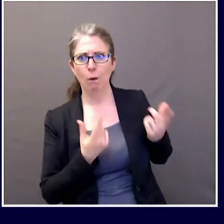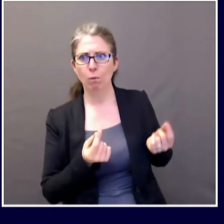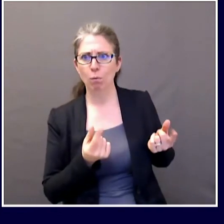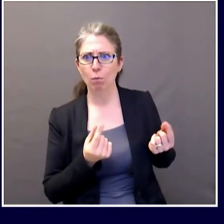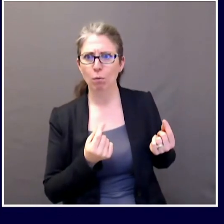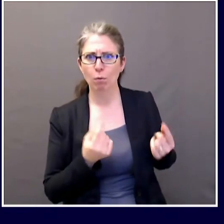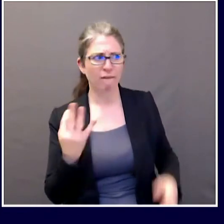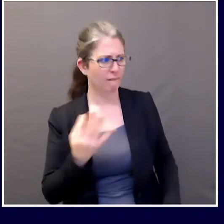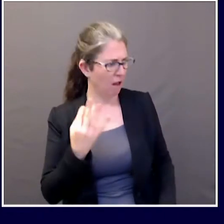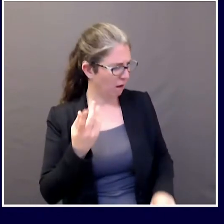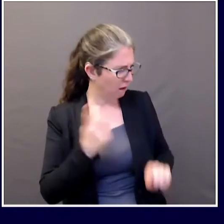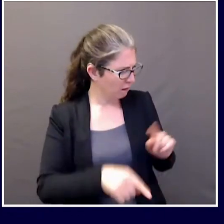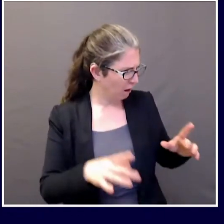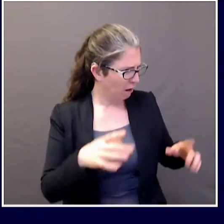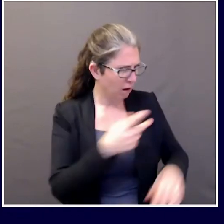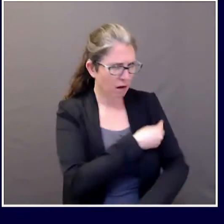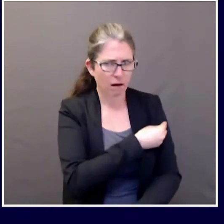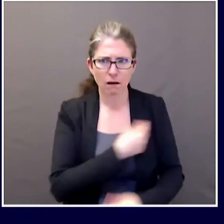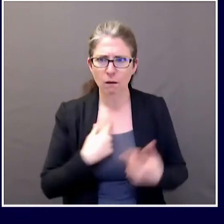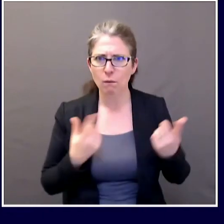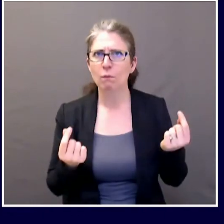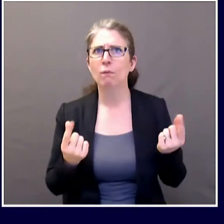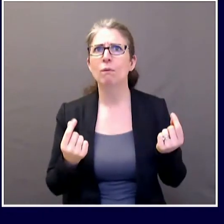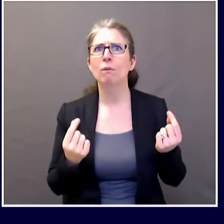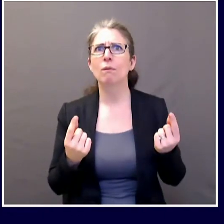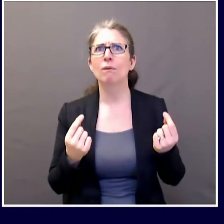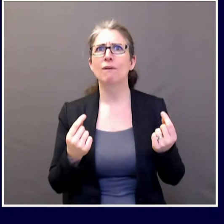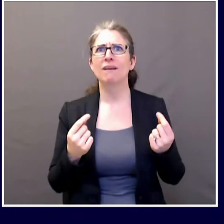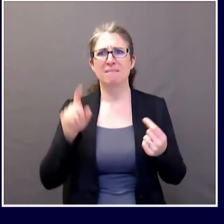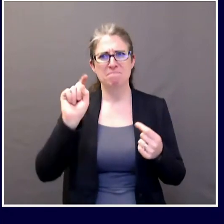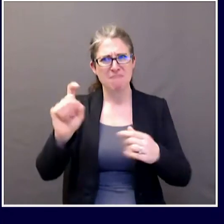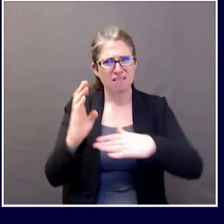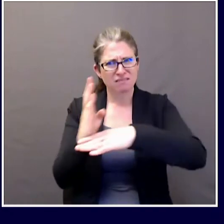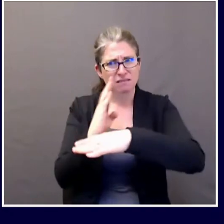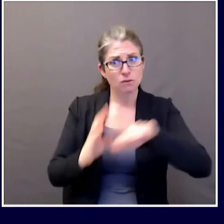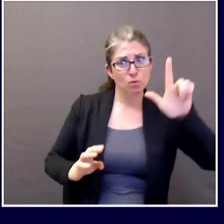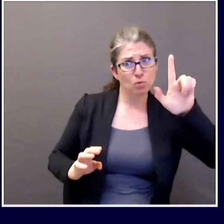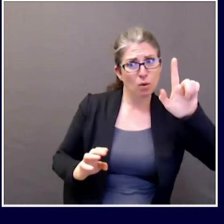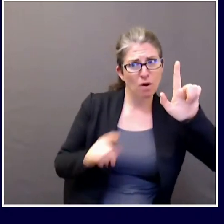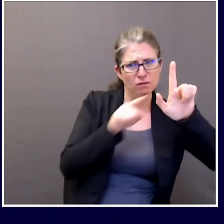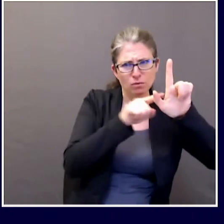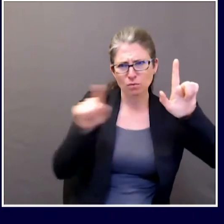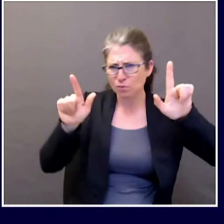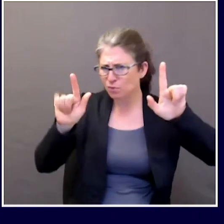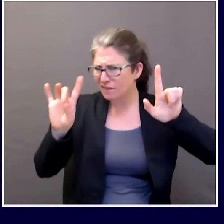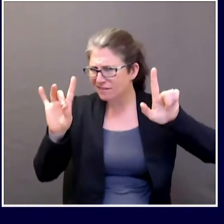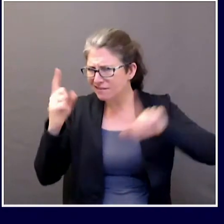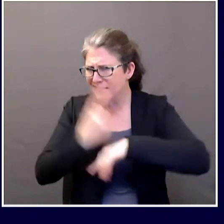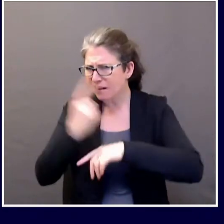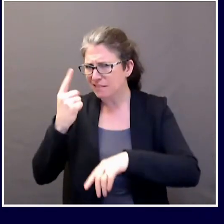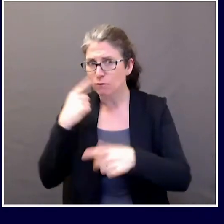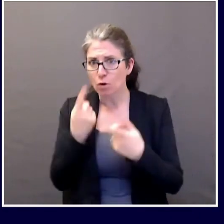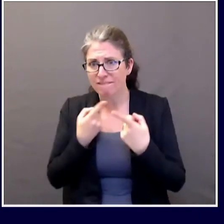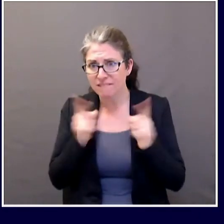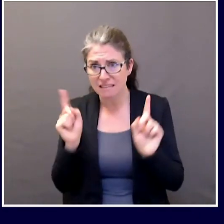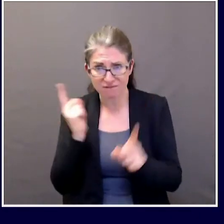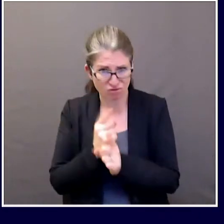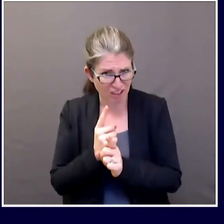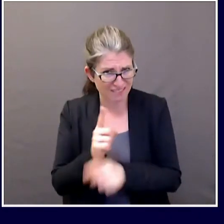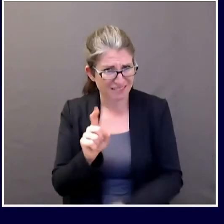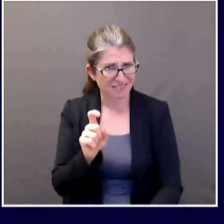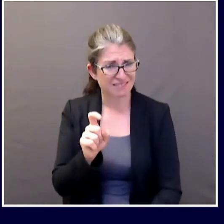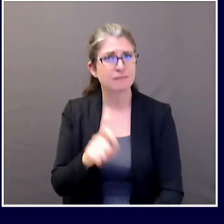of second doses. Much of this had to do with ground stops in Louisville, Kentucky, and